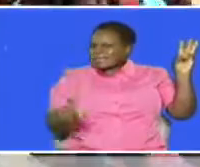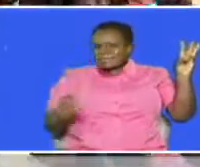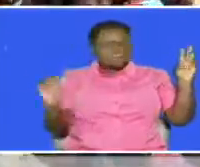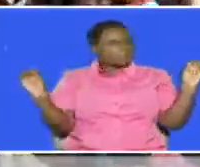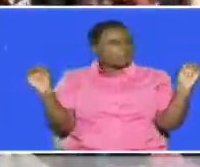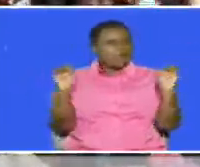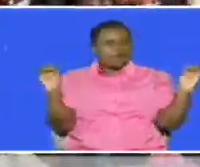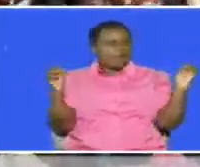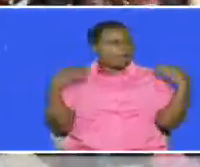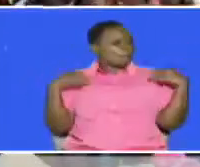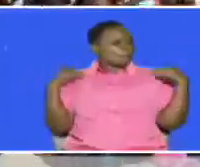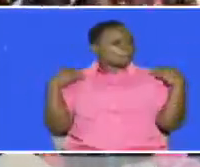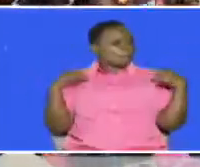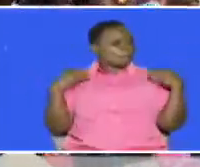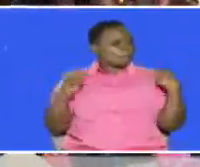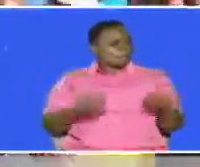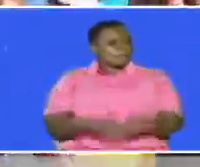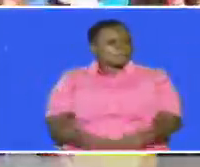bloc.